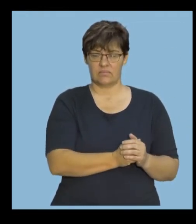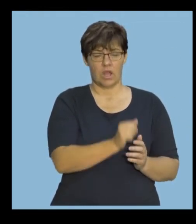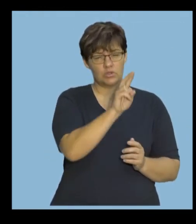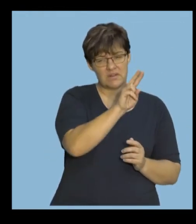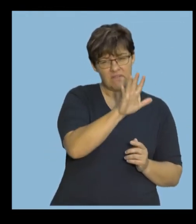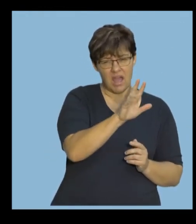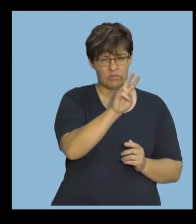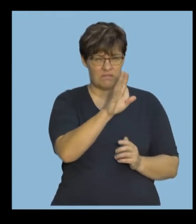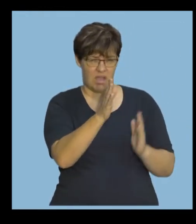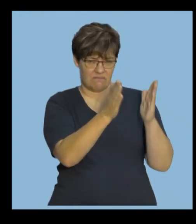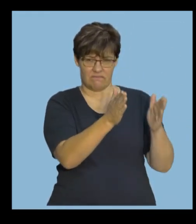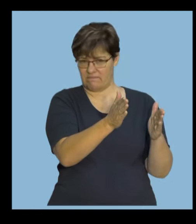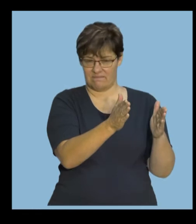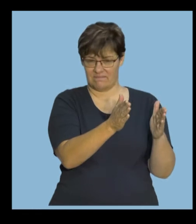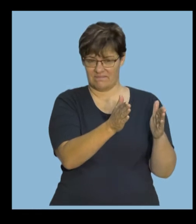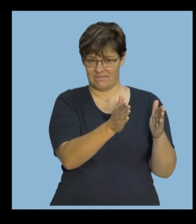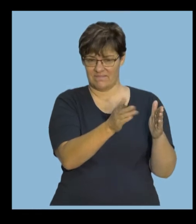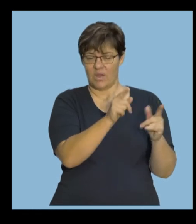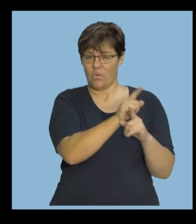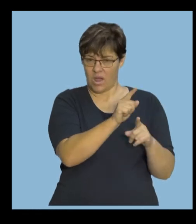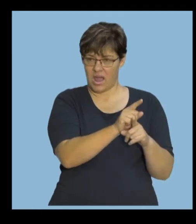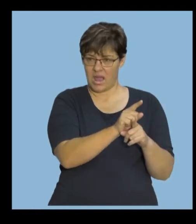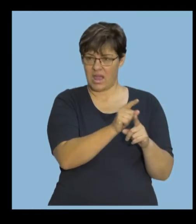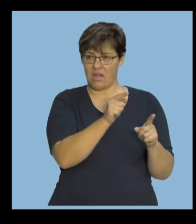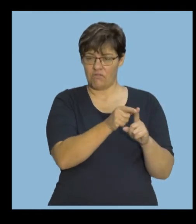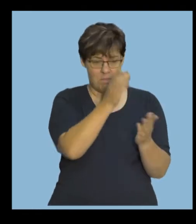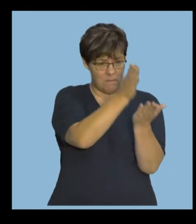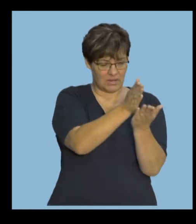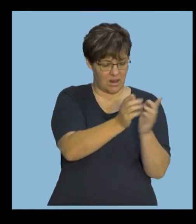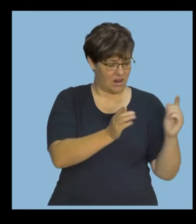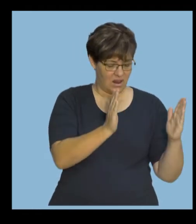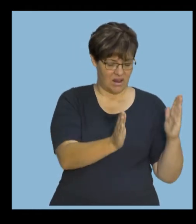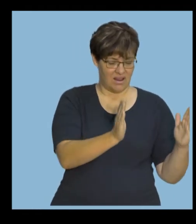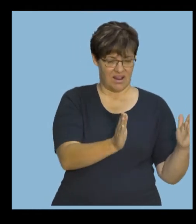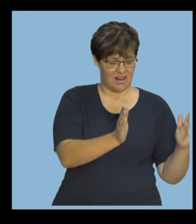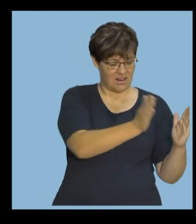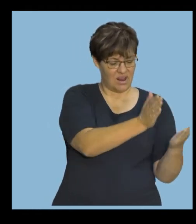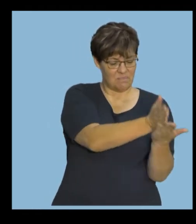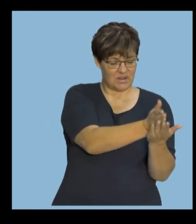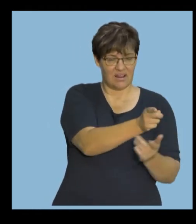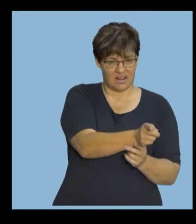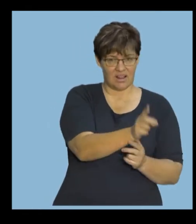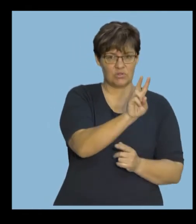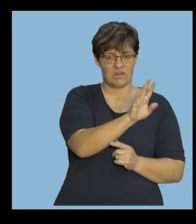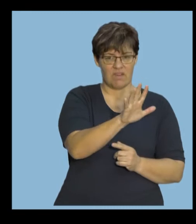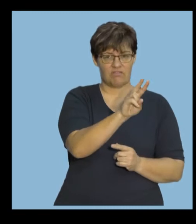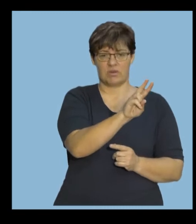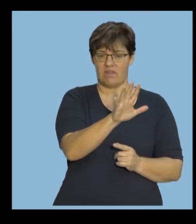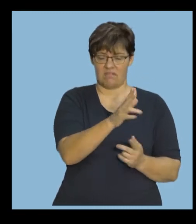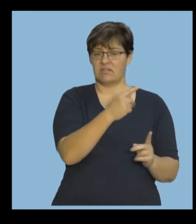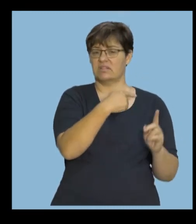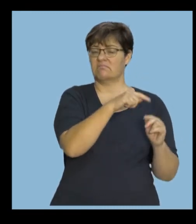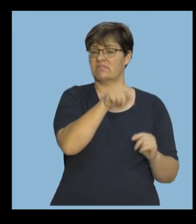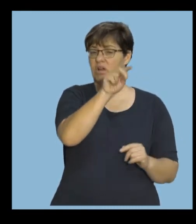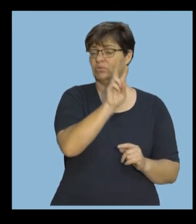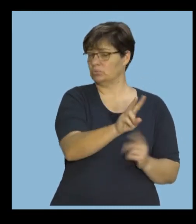and 25, which is actually, because this is the median from there to there. So it's 25